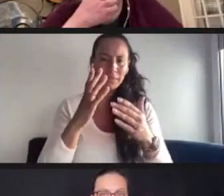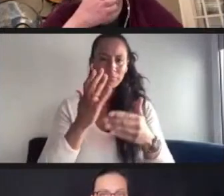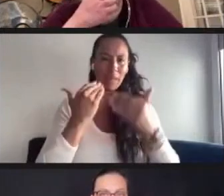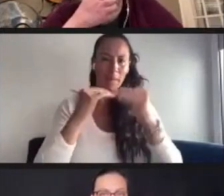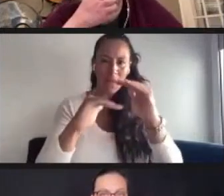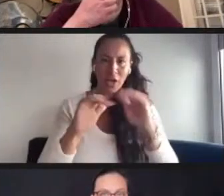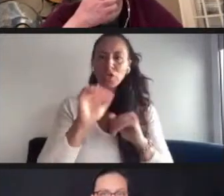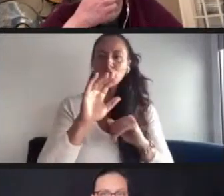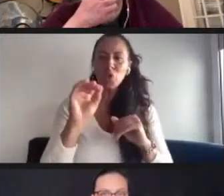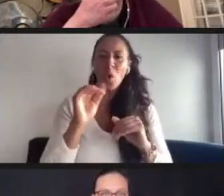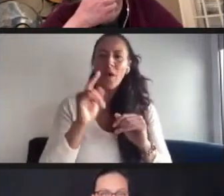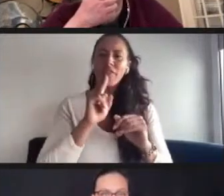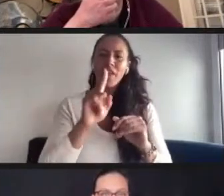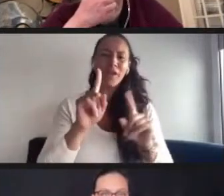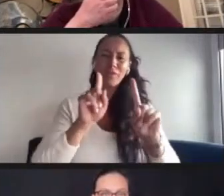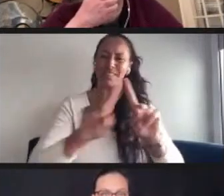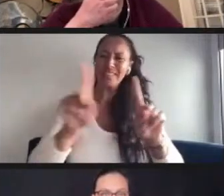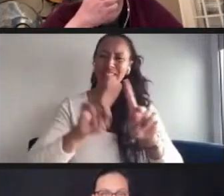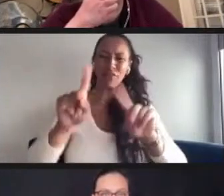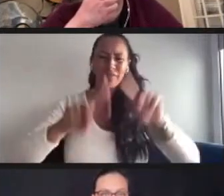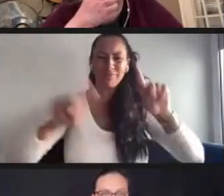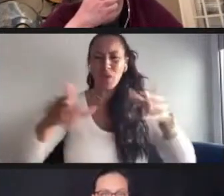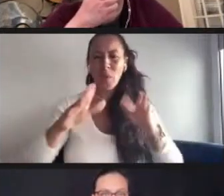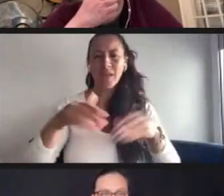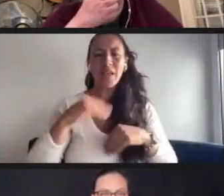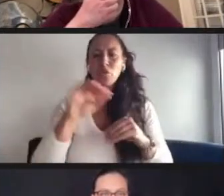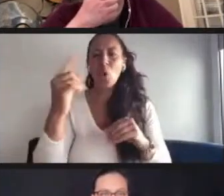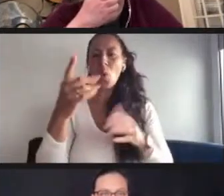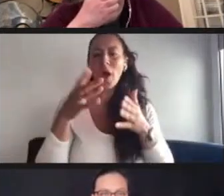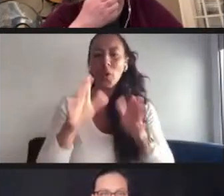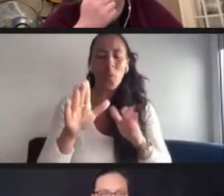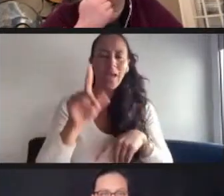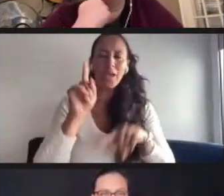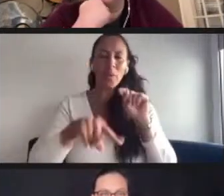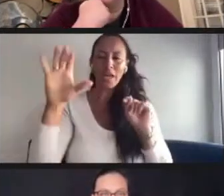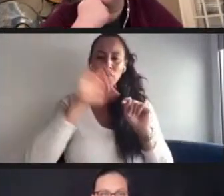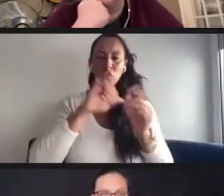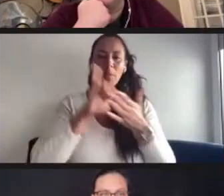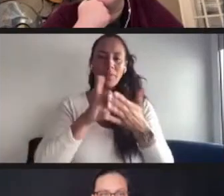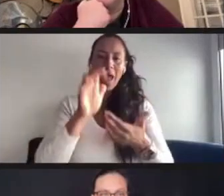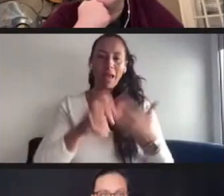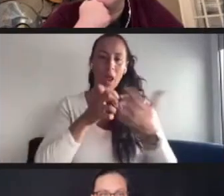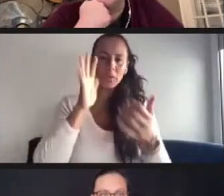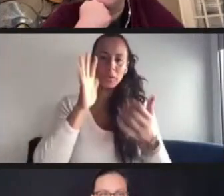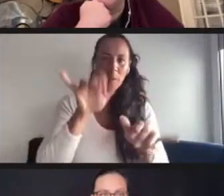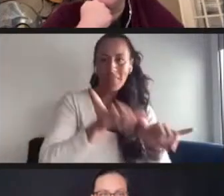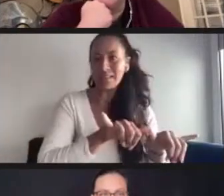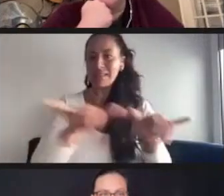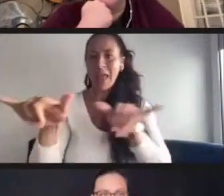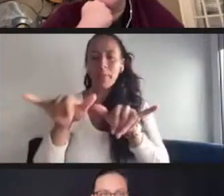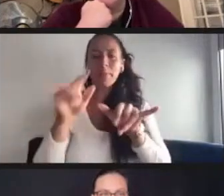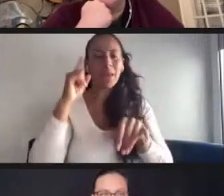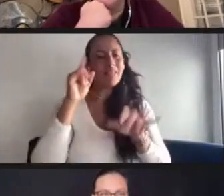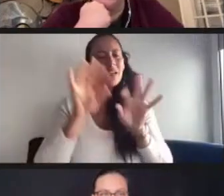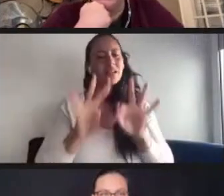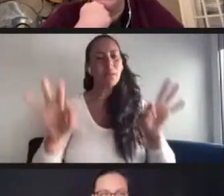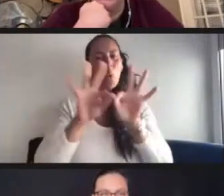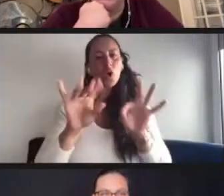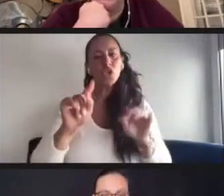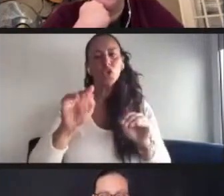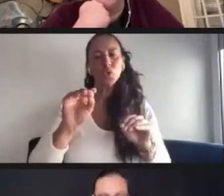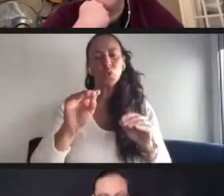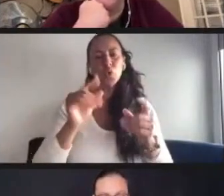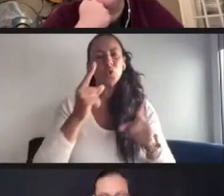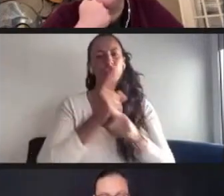way. So there's no one, like, you can't assume that accommodations are going to be the same. I think it's important to be